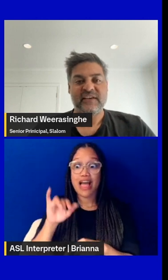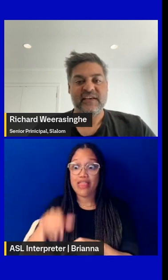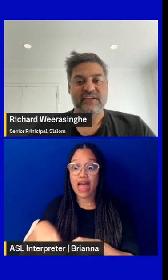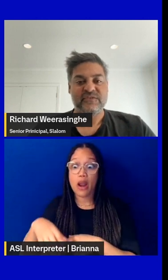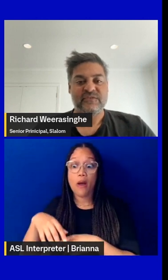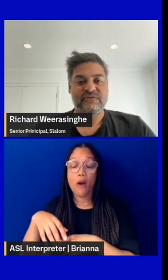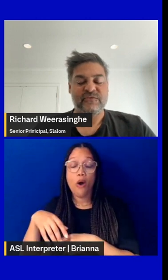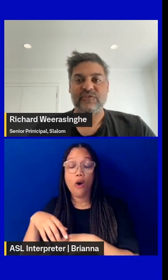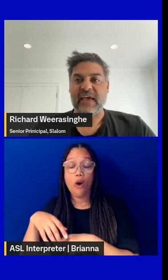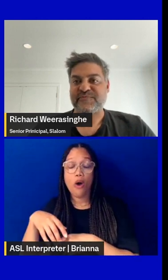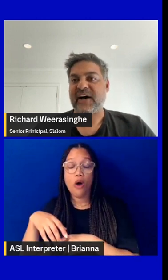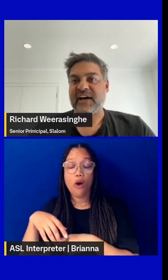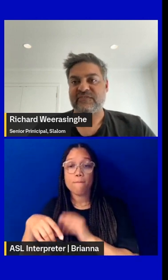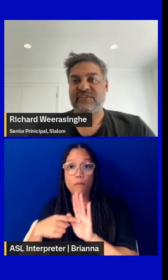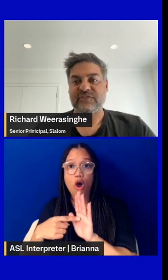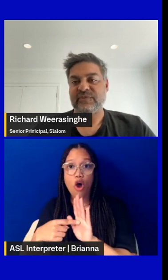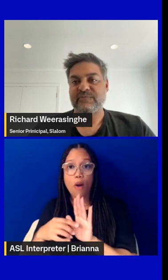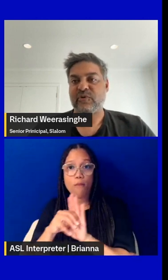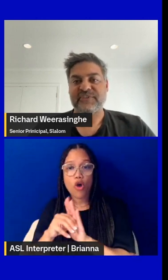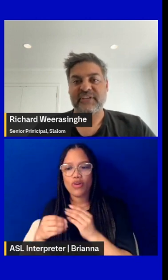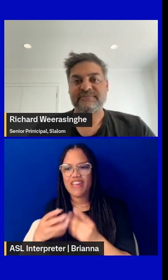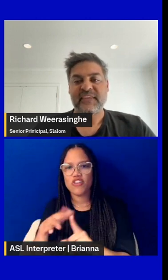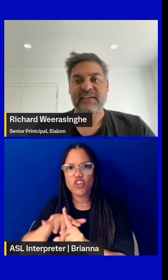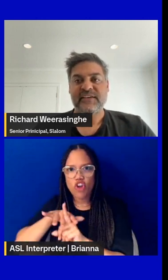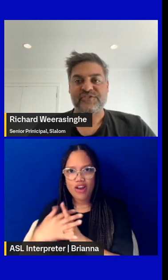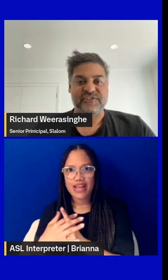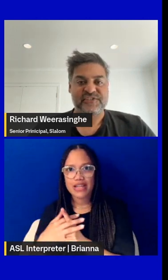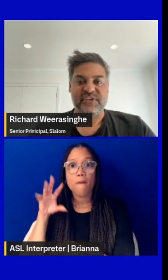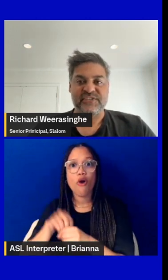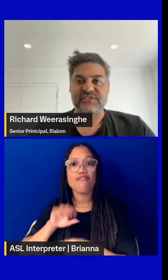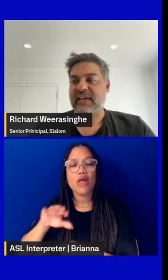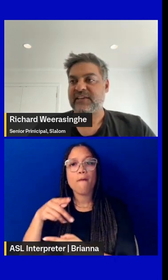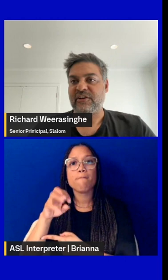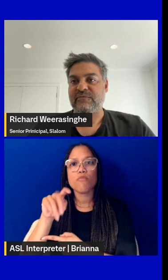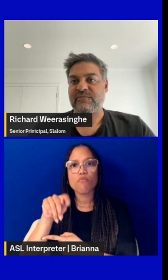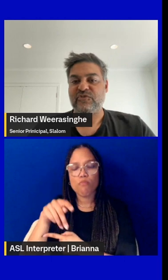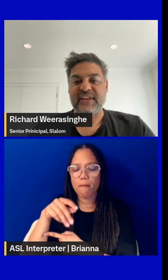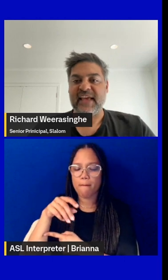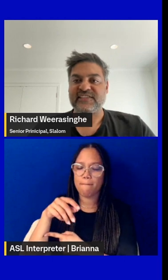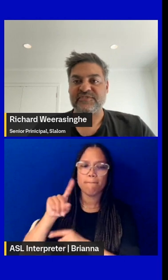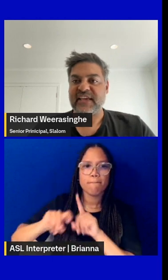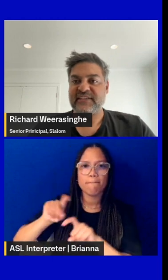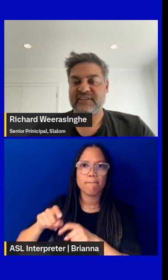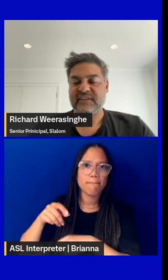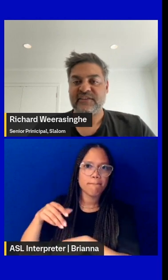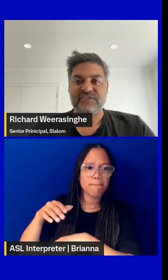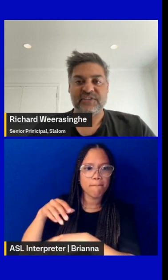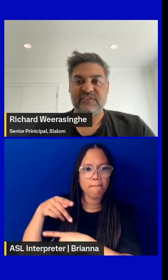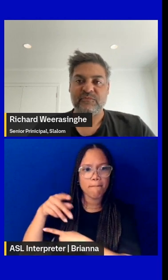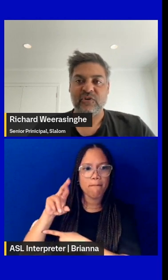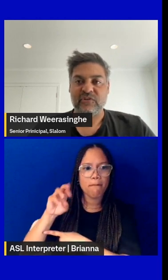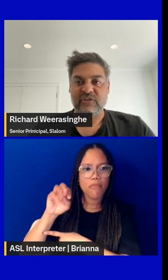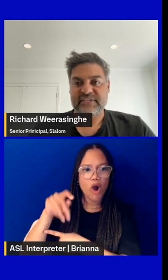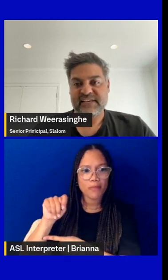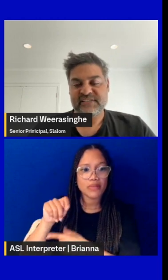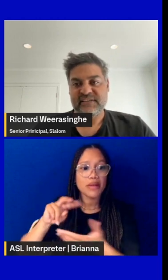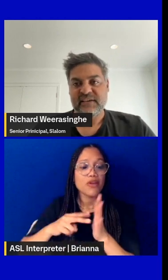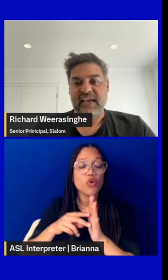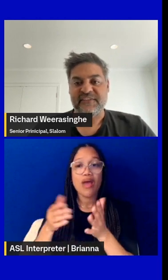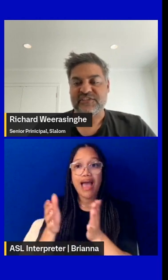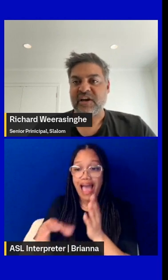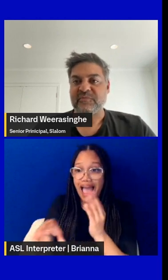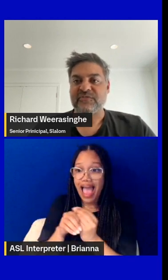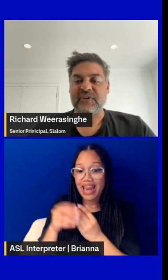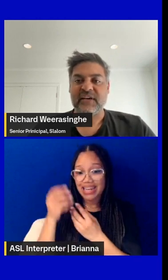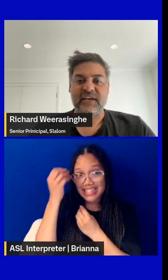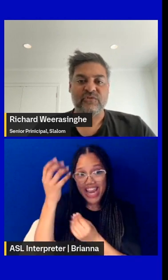context as part of the prompting. So this means you can add some data to give the model context